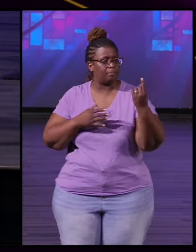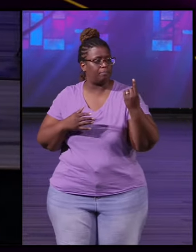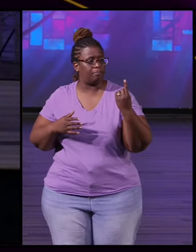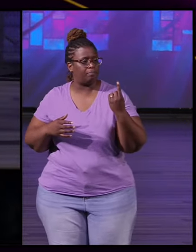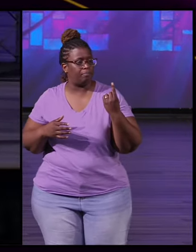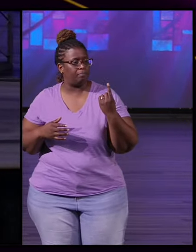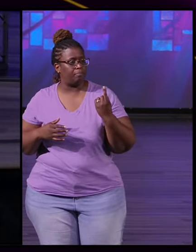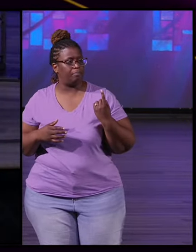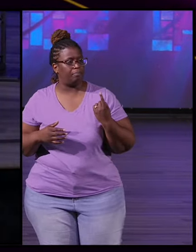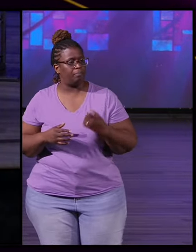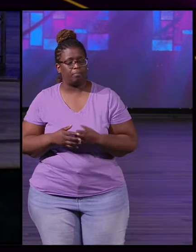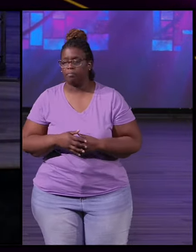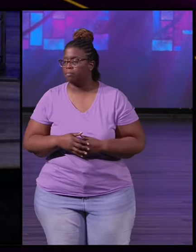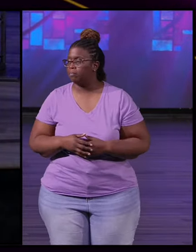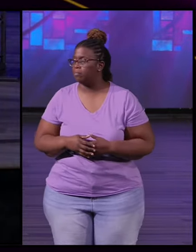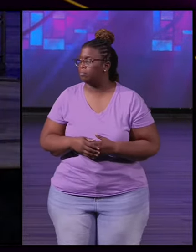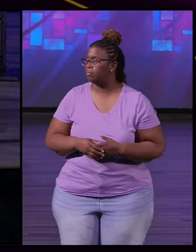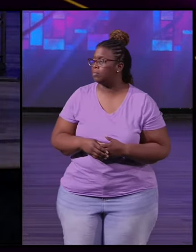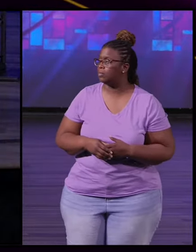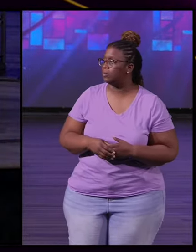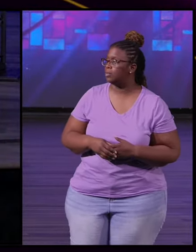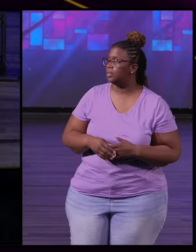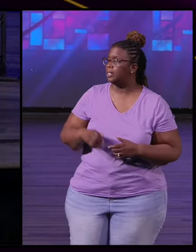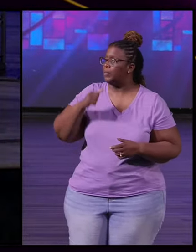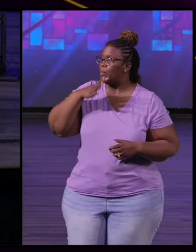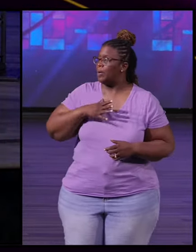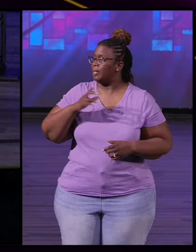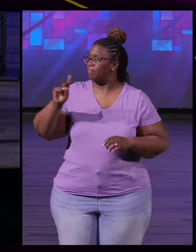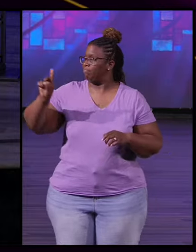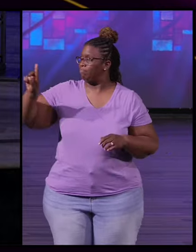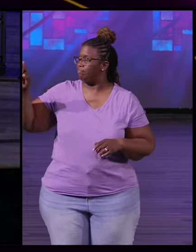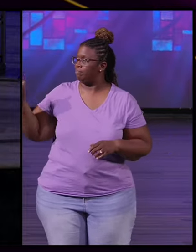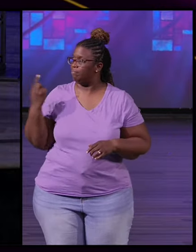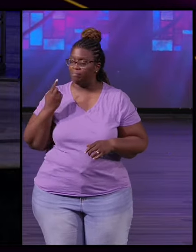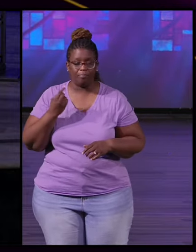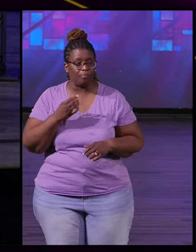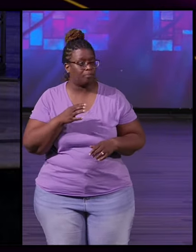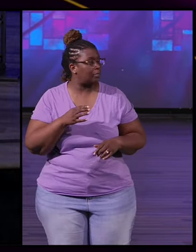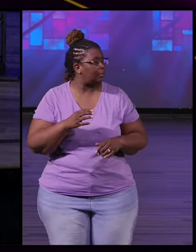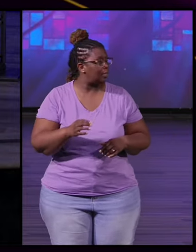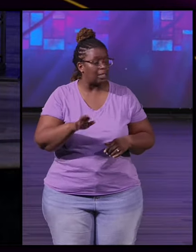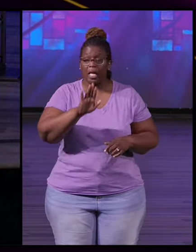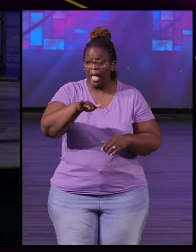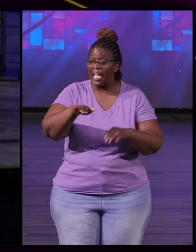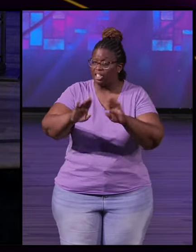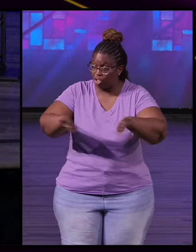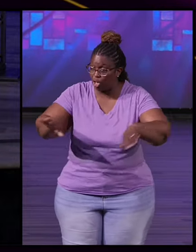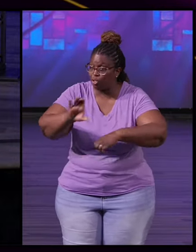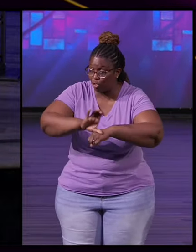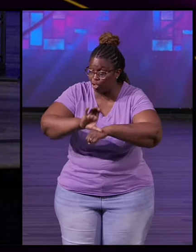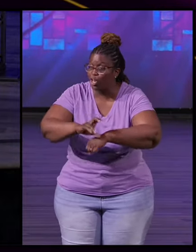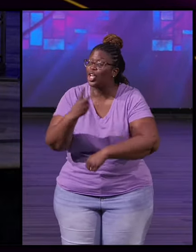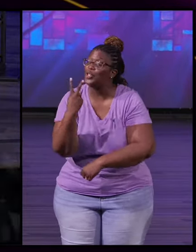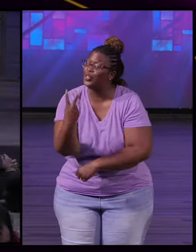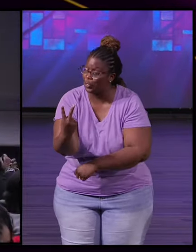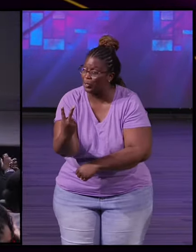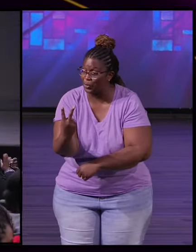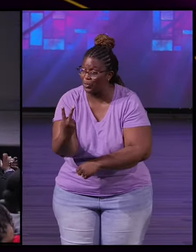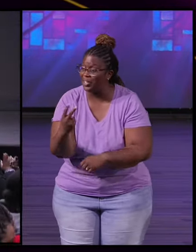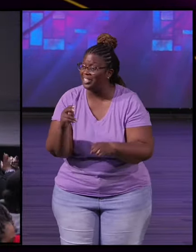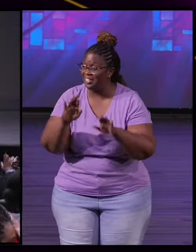While we're in the room, we have a children's church ministry, 2 salvation decisions this morning in children's church.